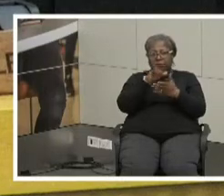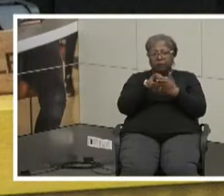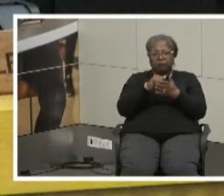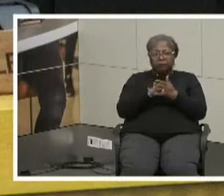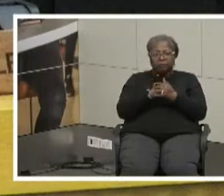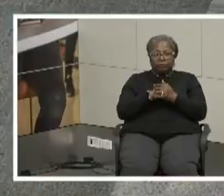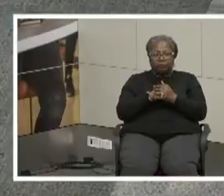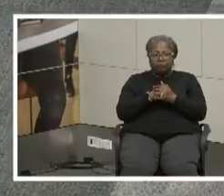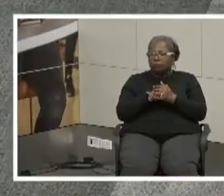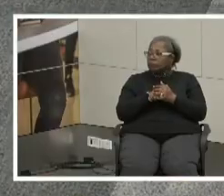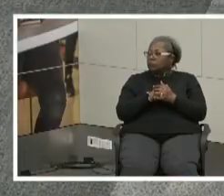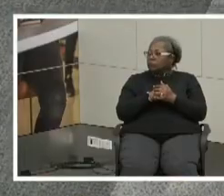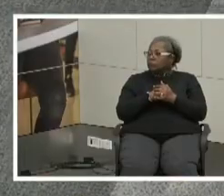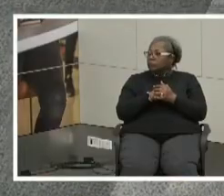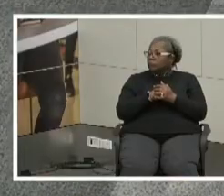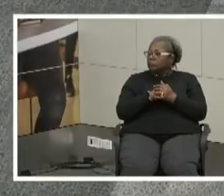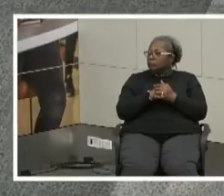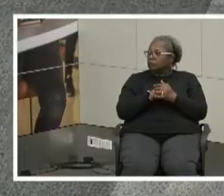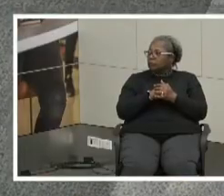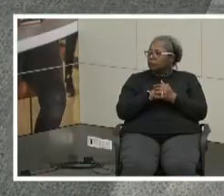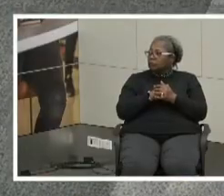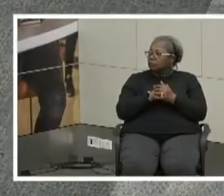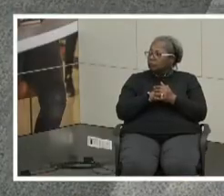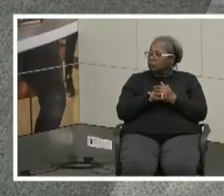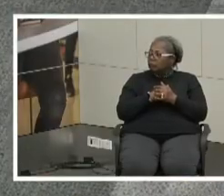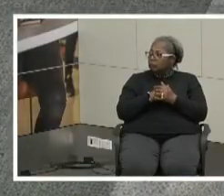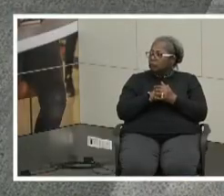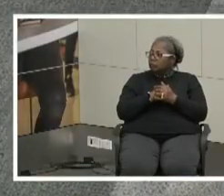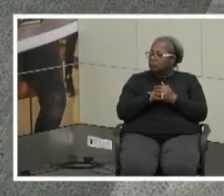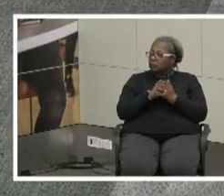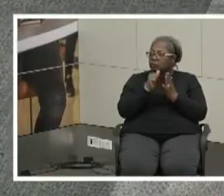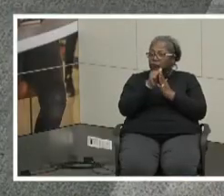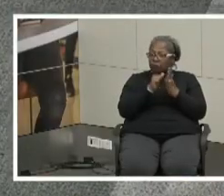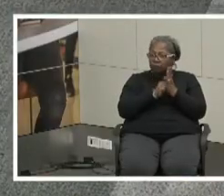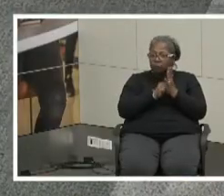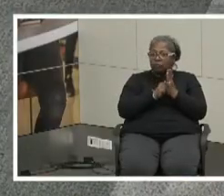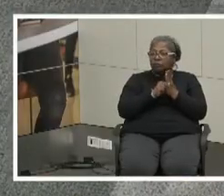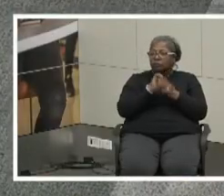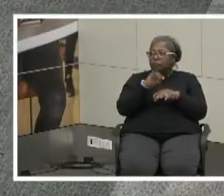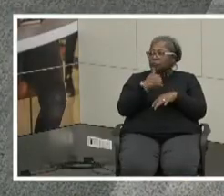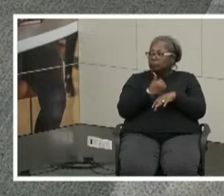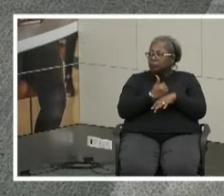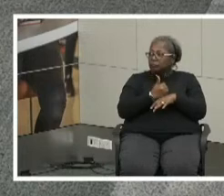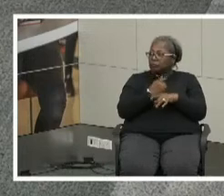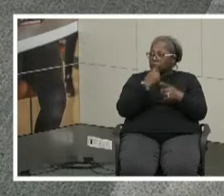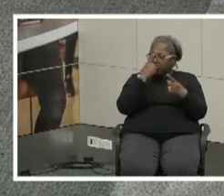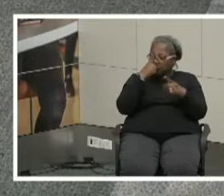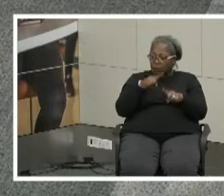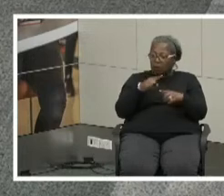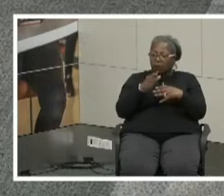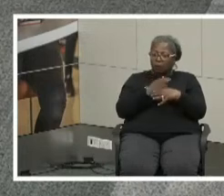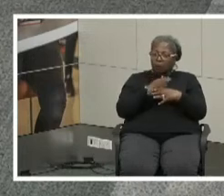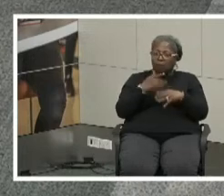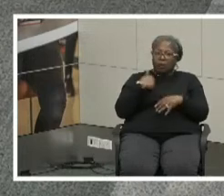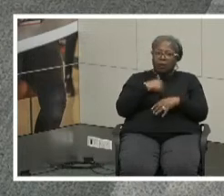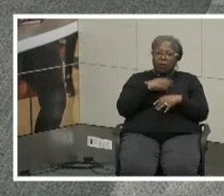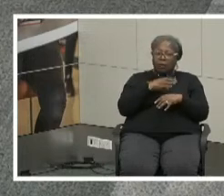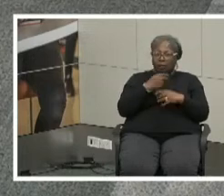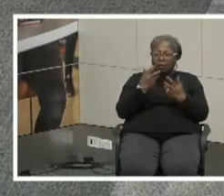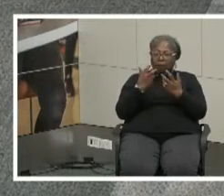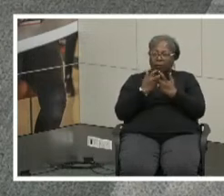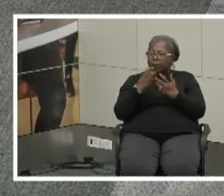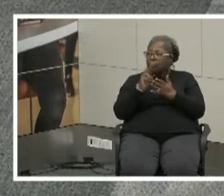there the the um the agenda item establishes the agreement between us and the partner